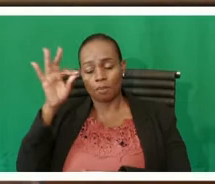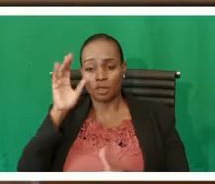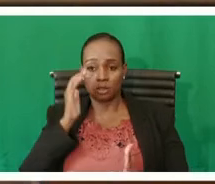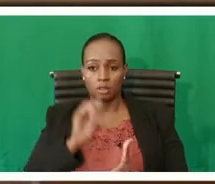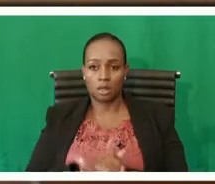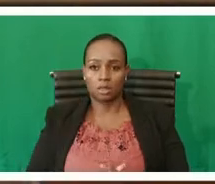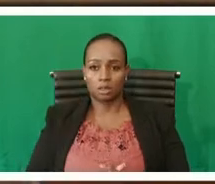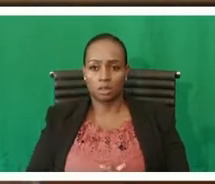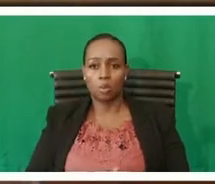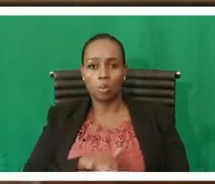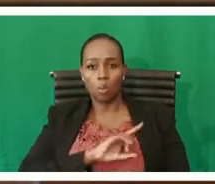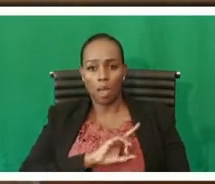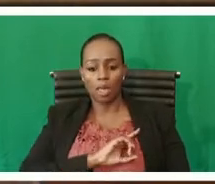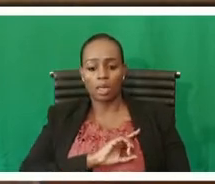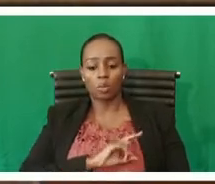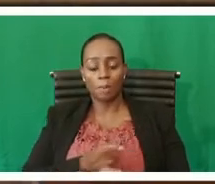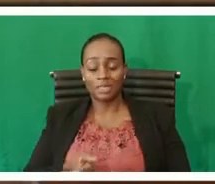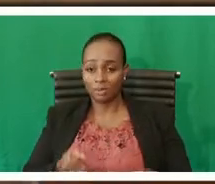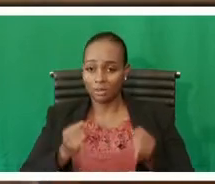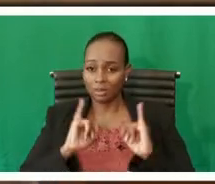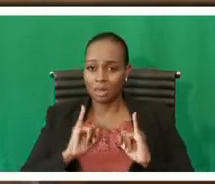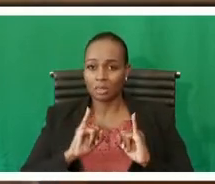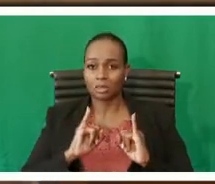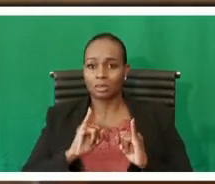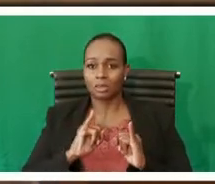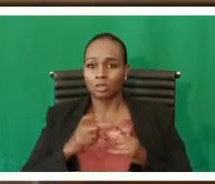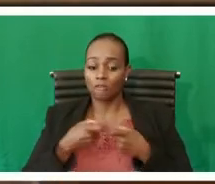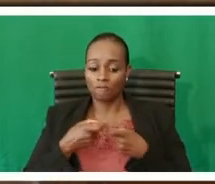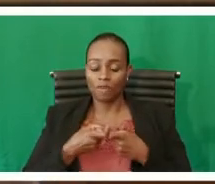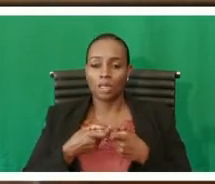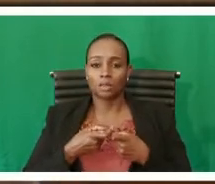fight against corruption. We are